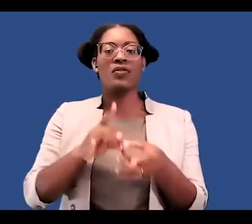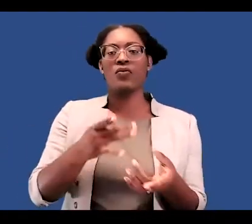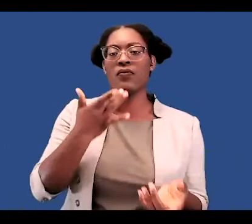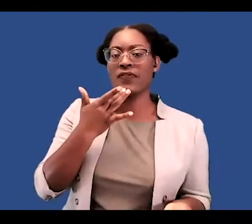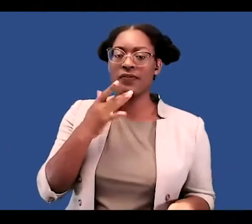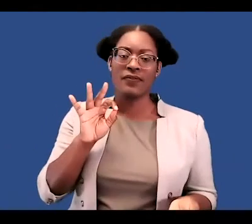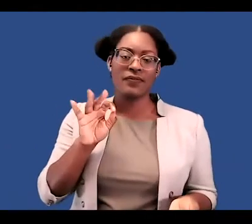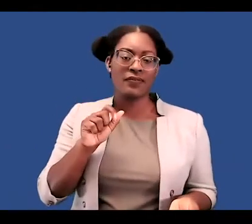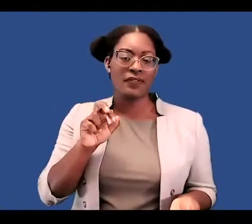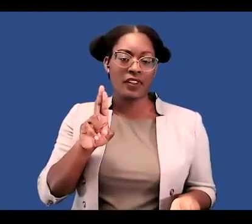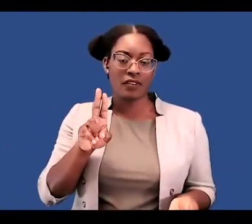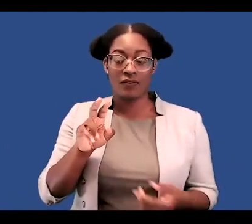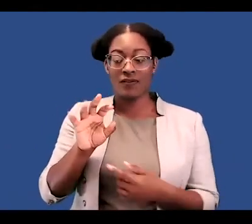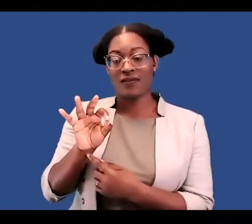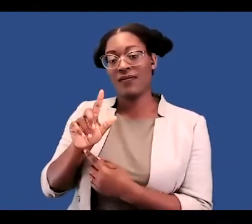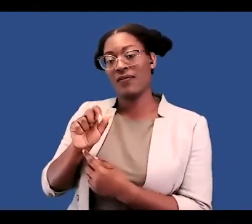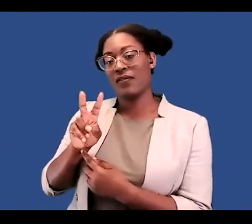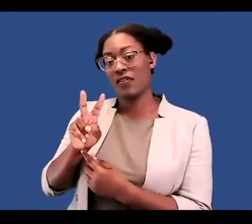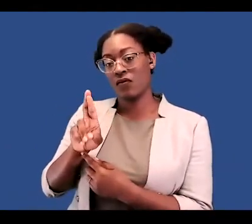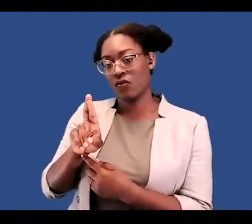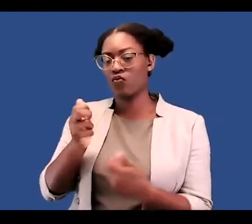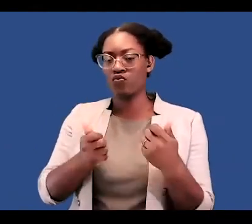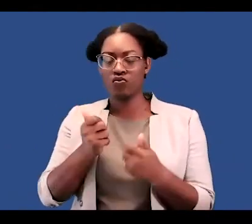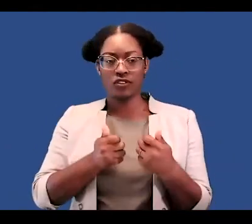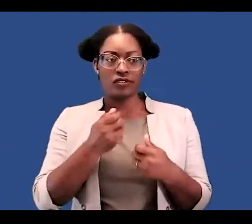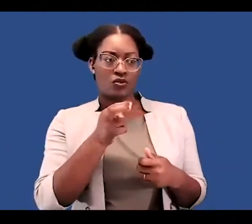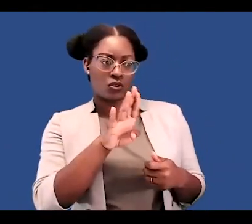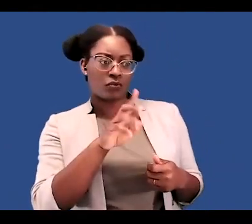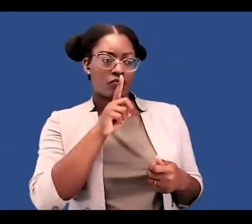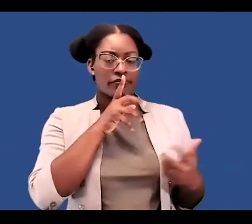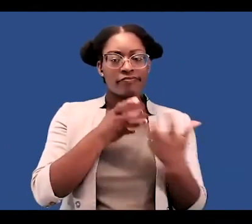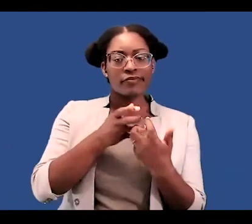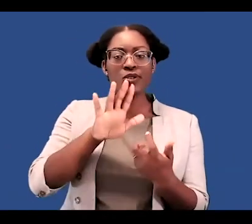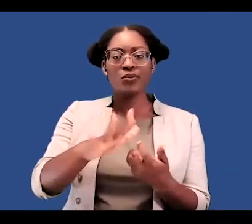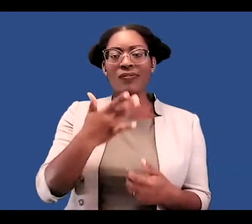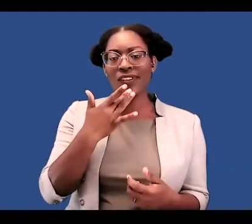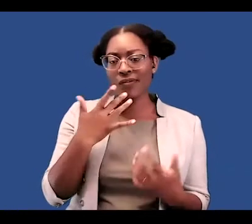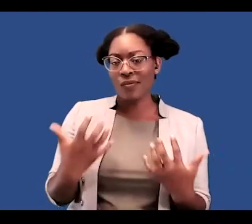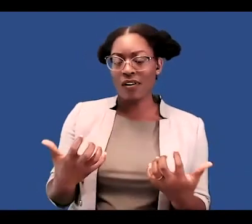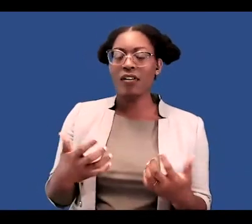herbs. Always keep in mind less is more. So